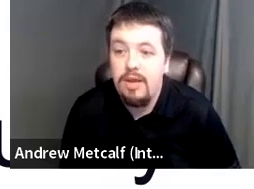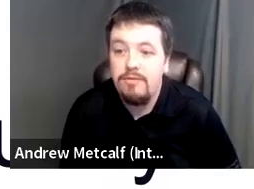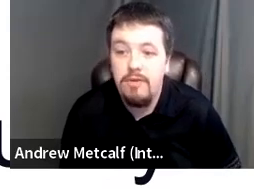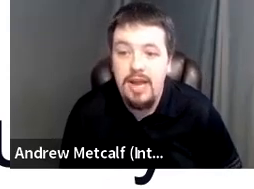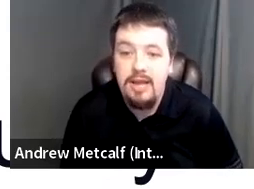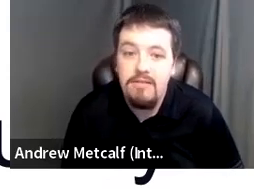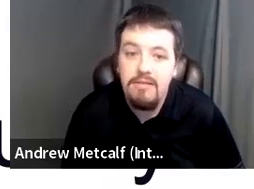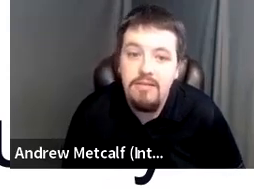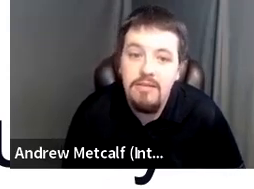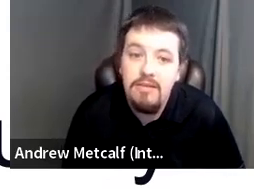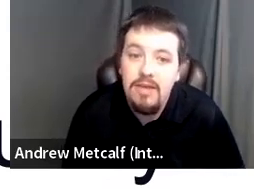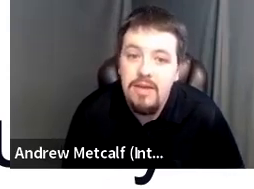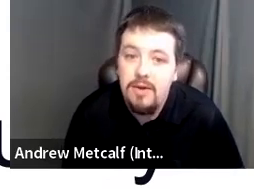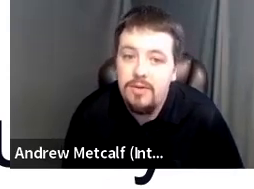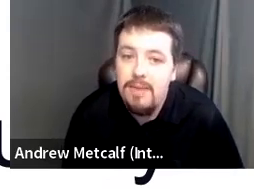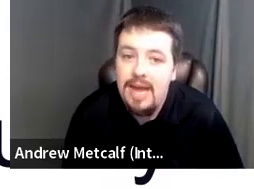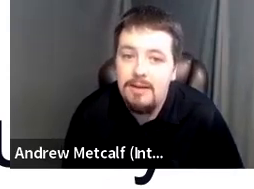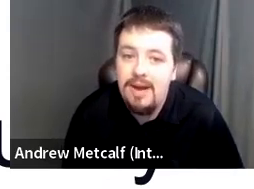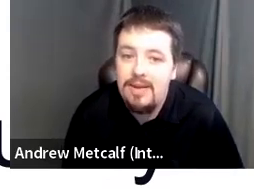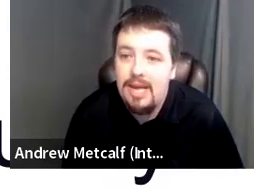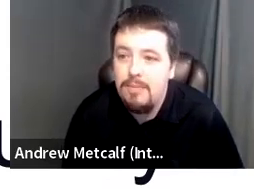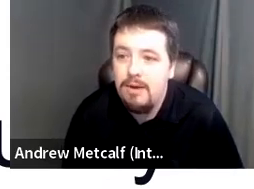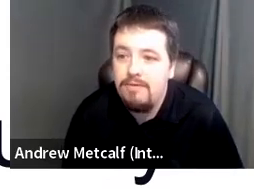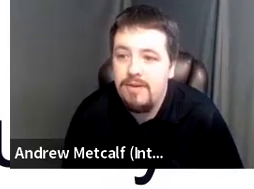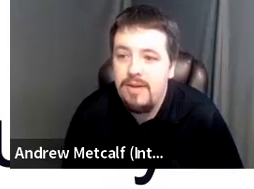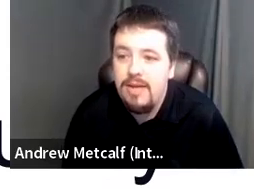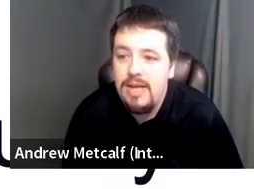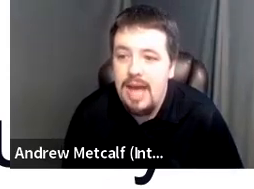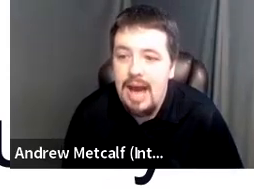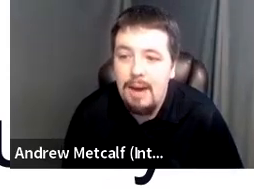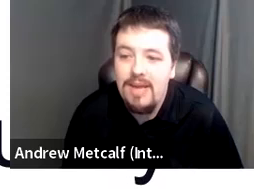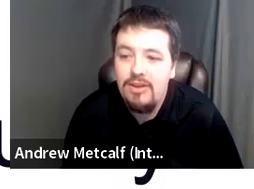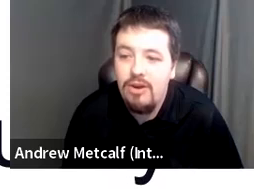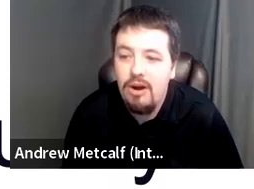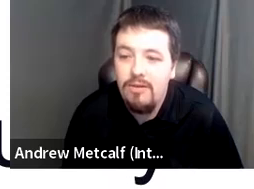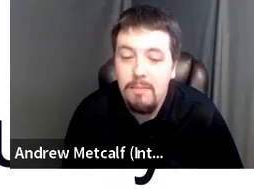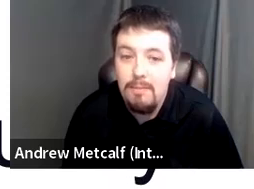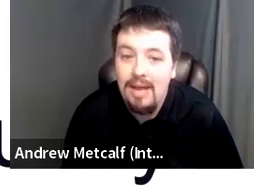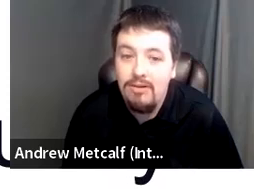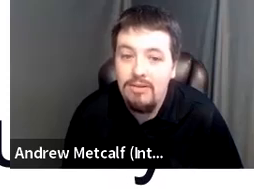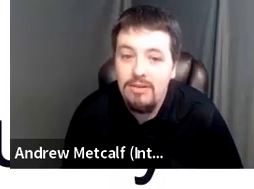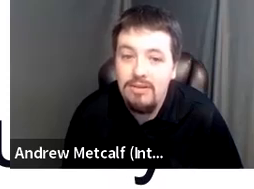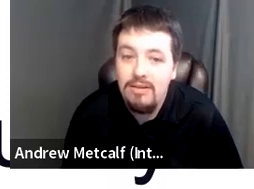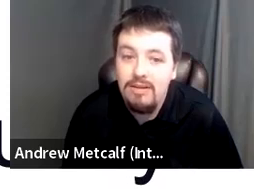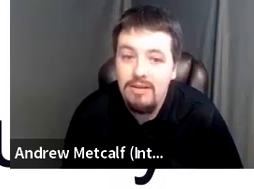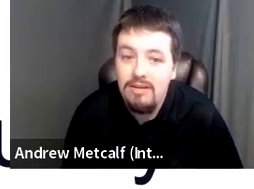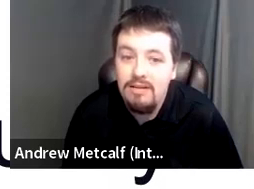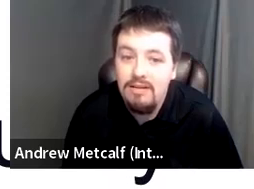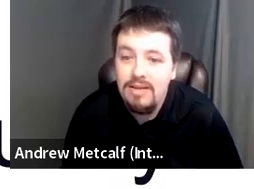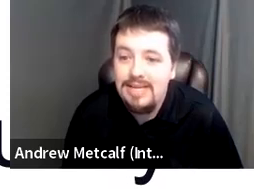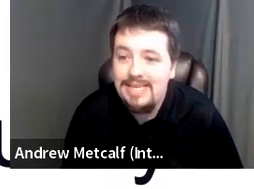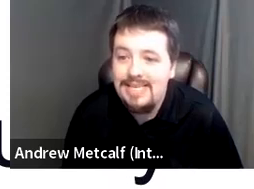So in France, there was a man by the name of Abbe Charles Michael